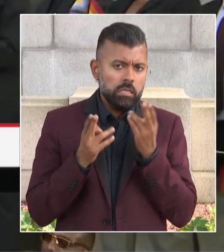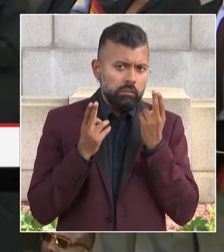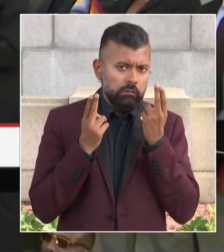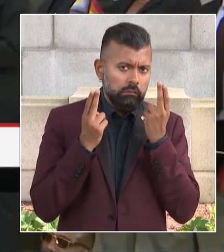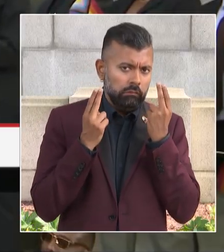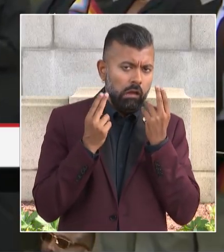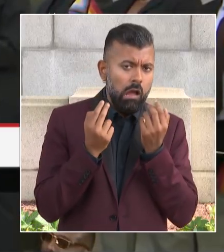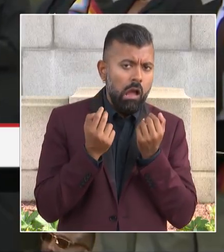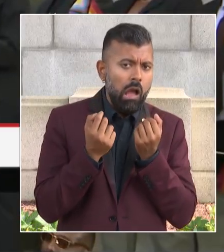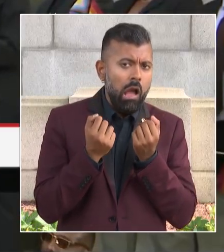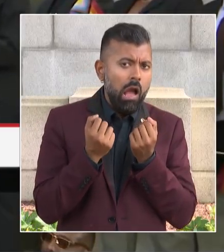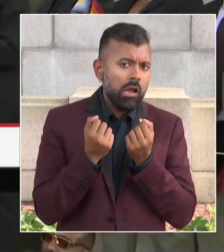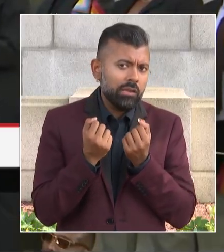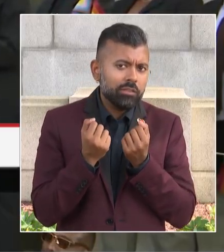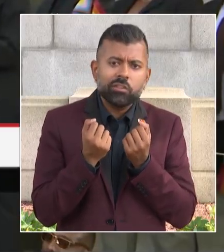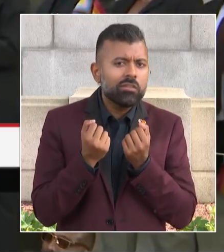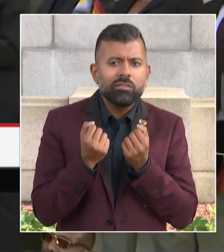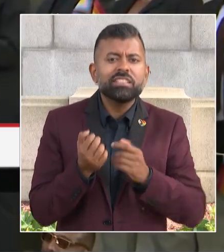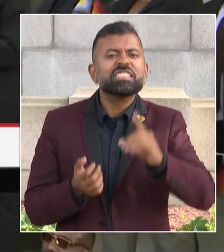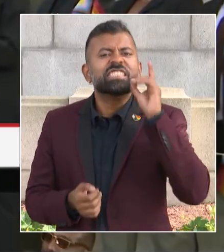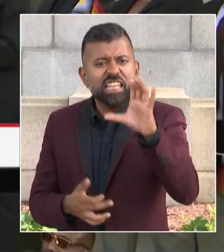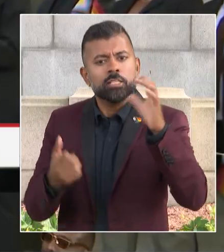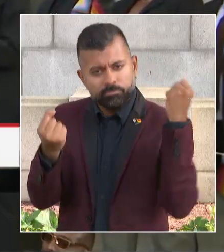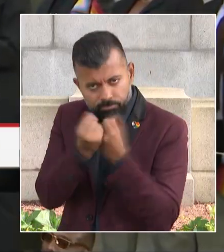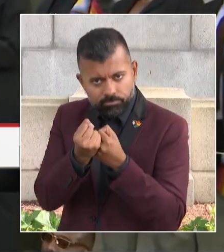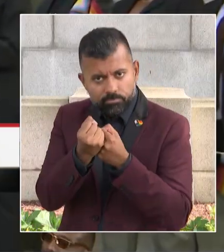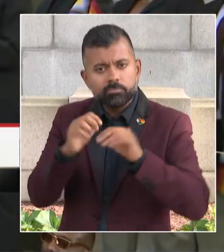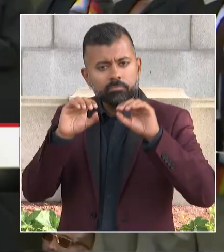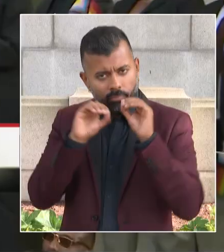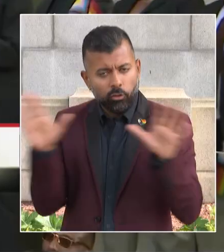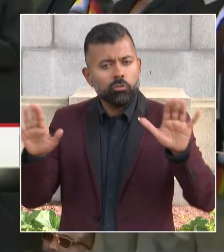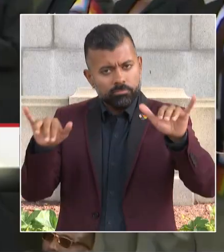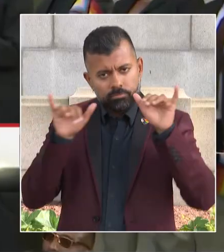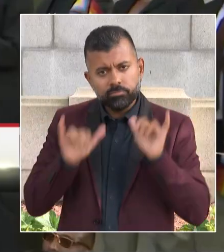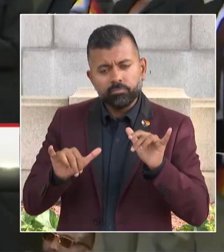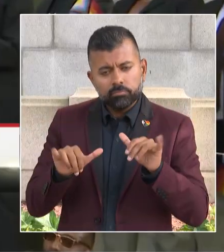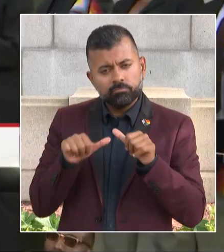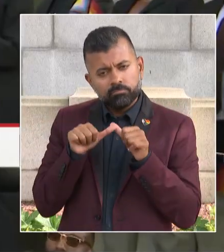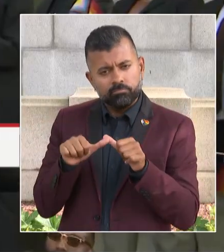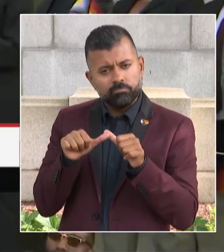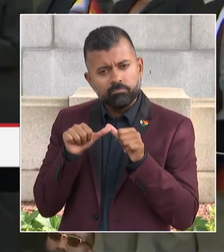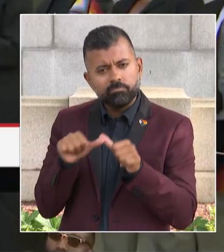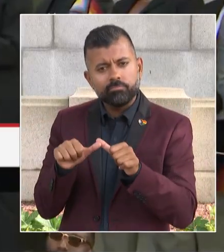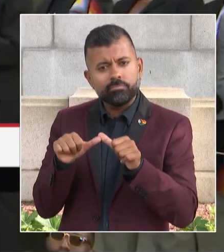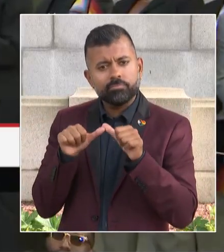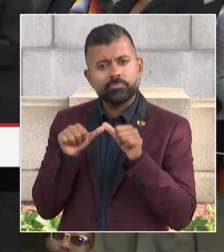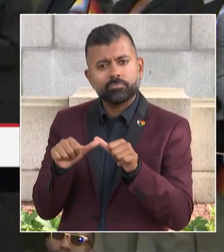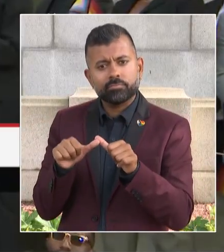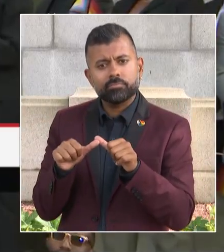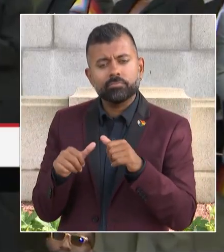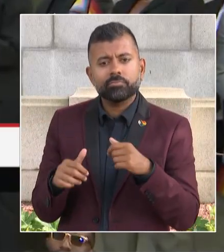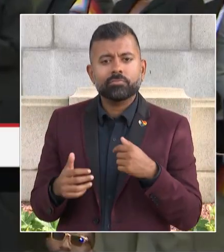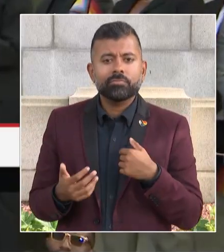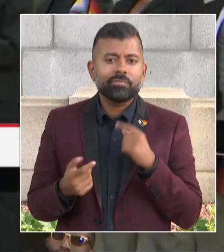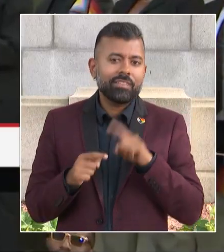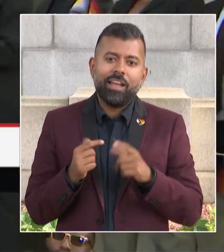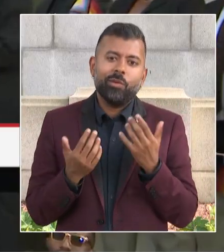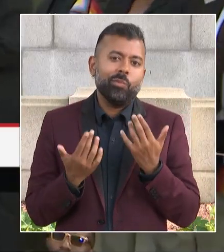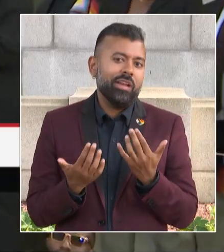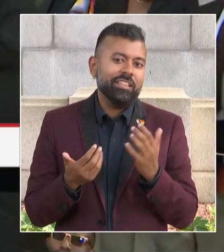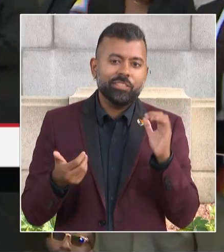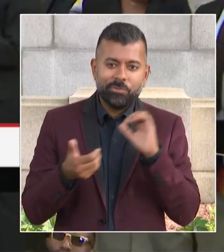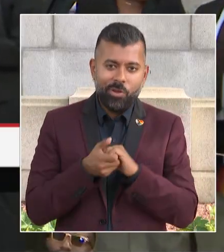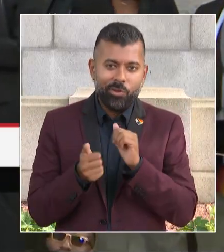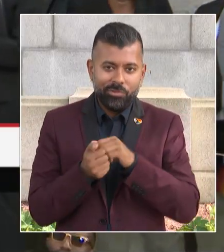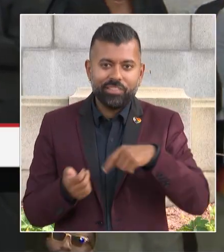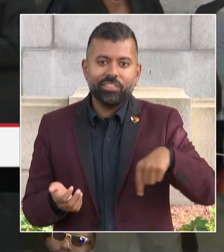and we will continue to step forward. So I can't wait to join you throughout celebrations and occasions